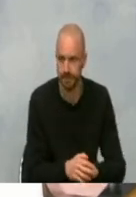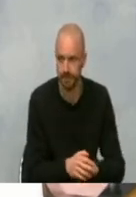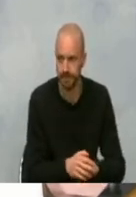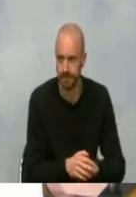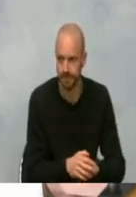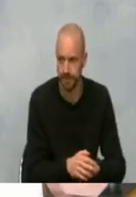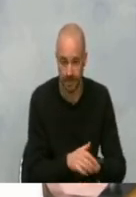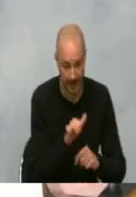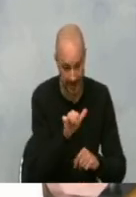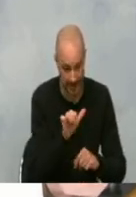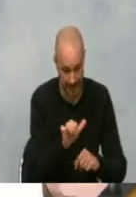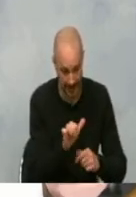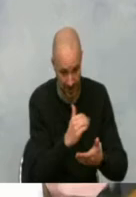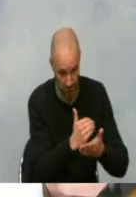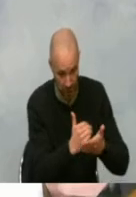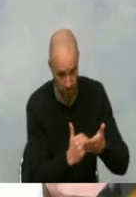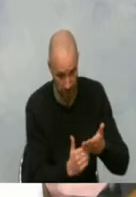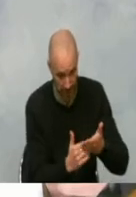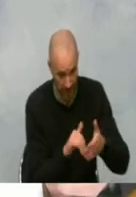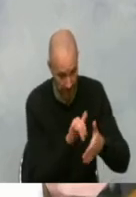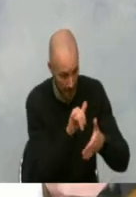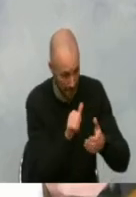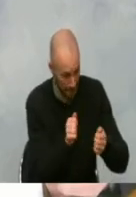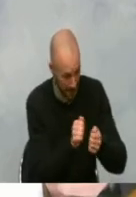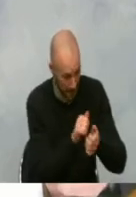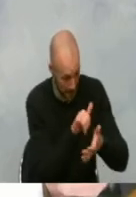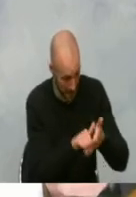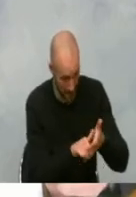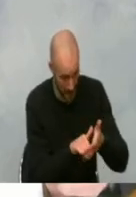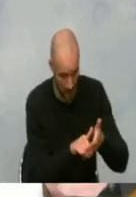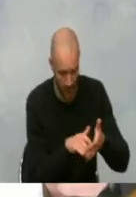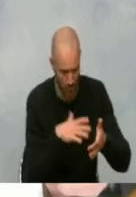agenda which goes through that. And